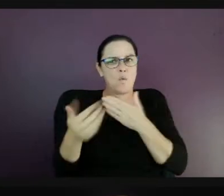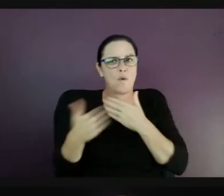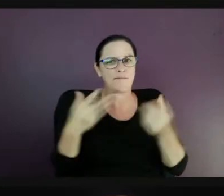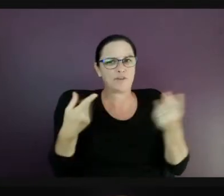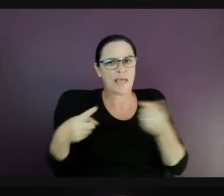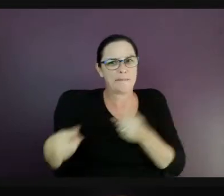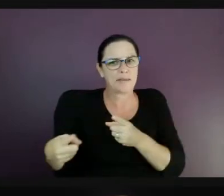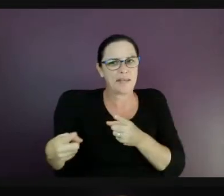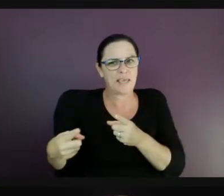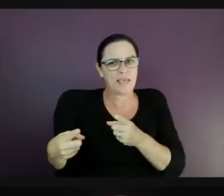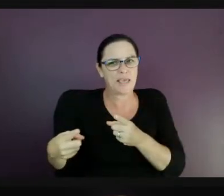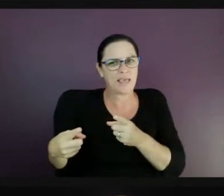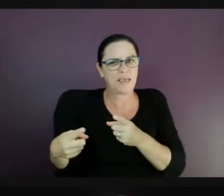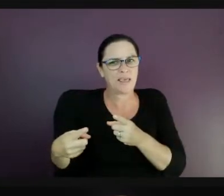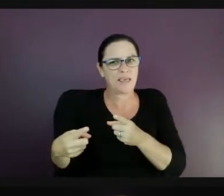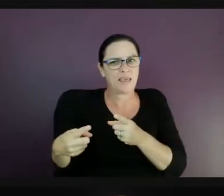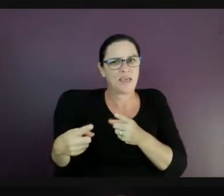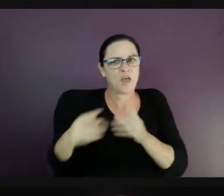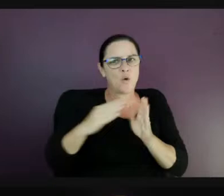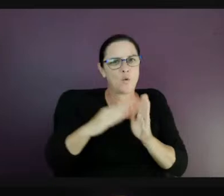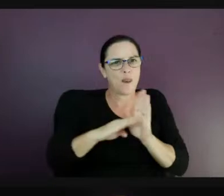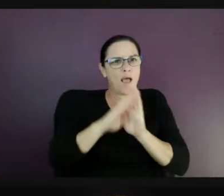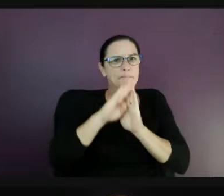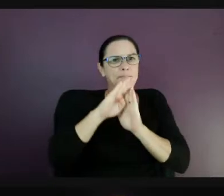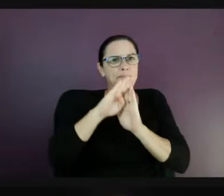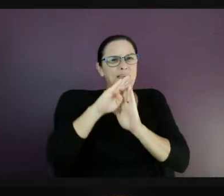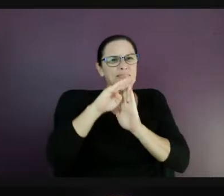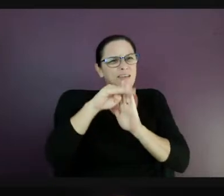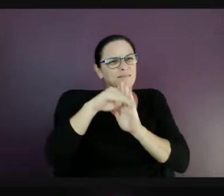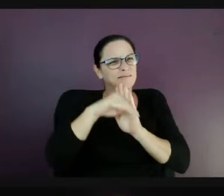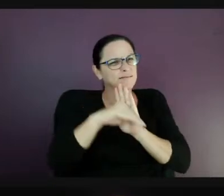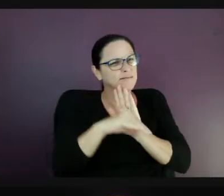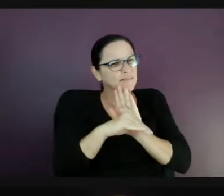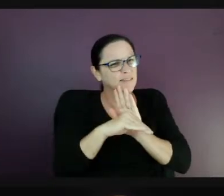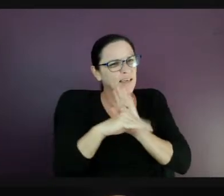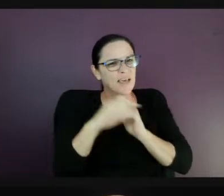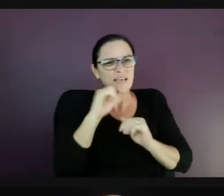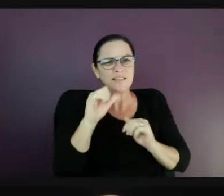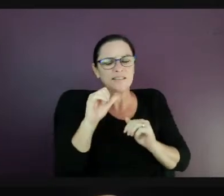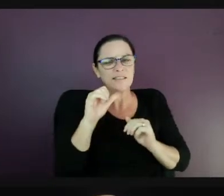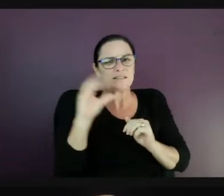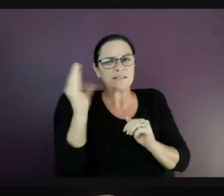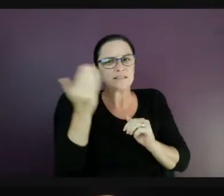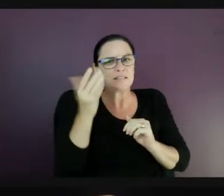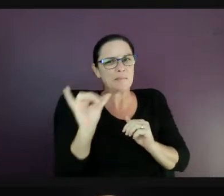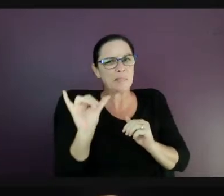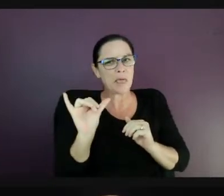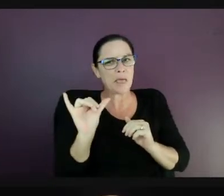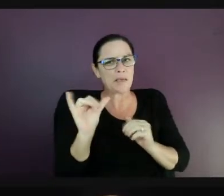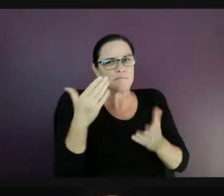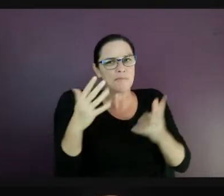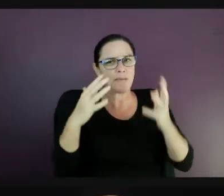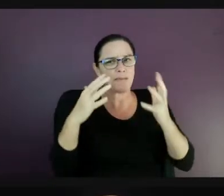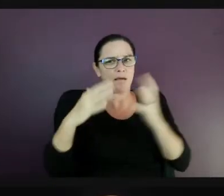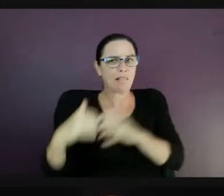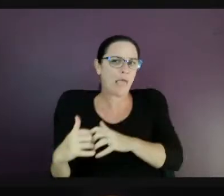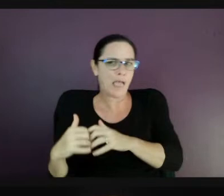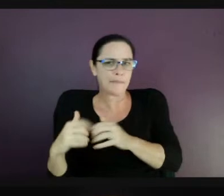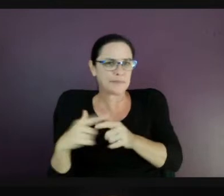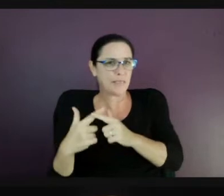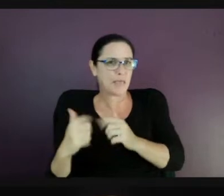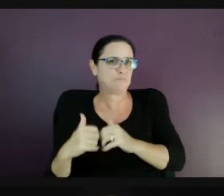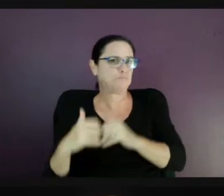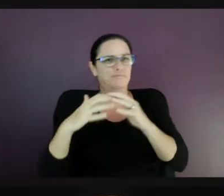be progressing back towards what it used to be, it doesn't seem likely like the crater would have collapsed and then uncollapsed, or something else funny going on in